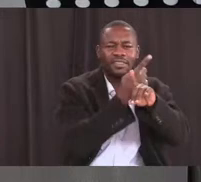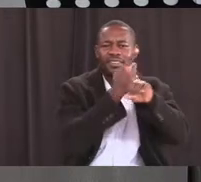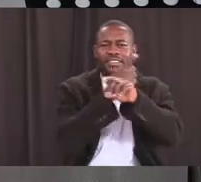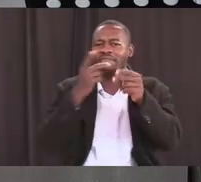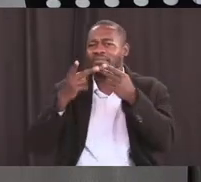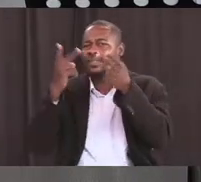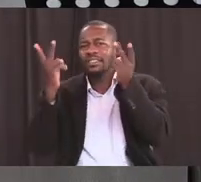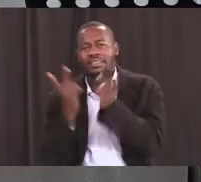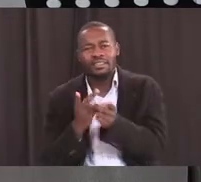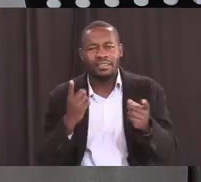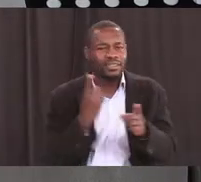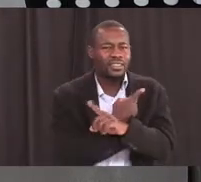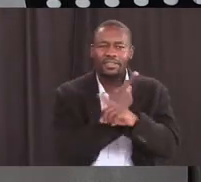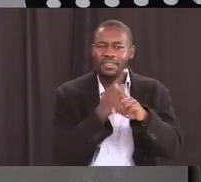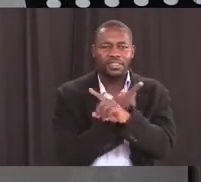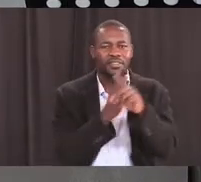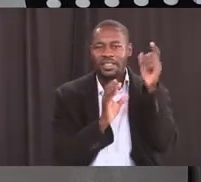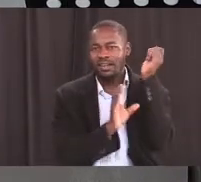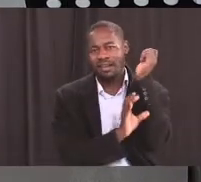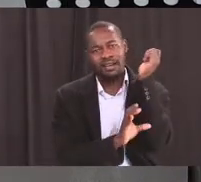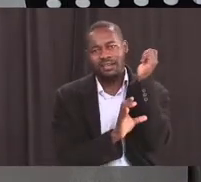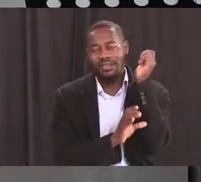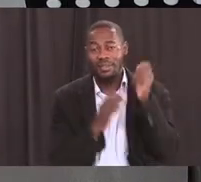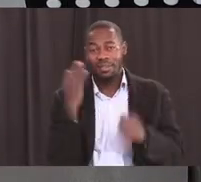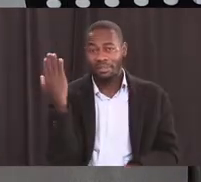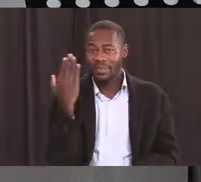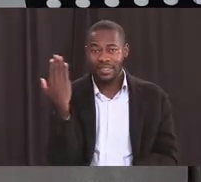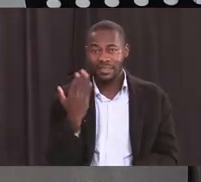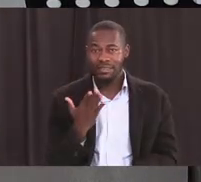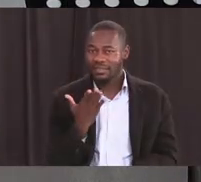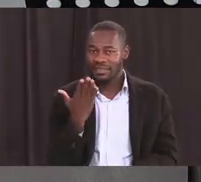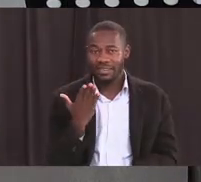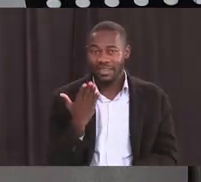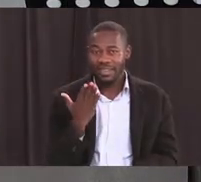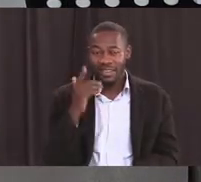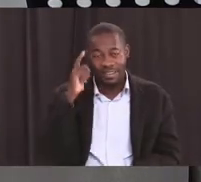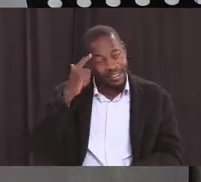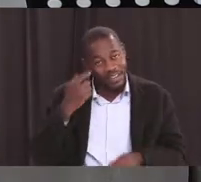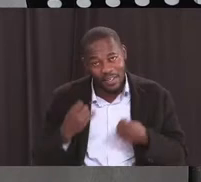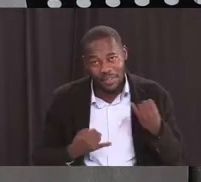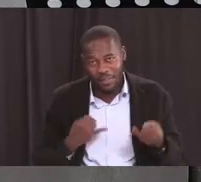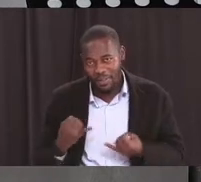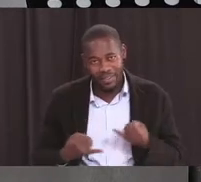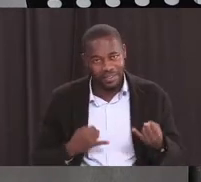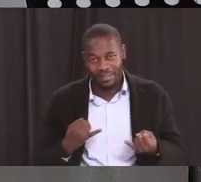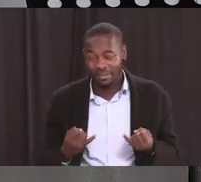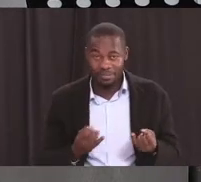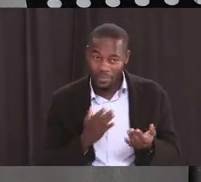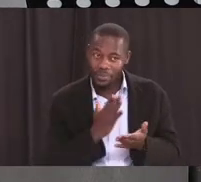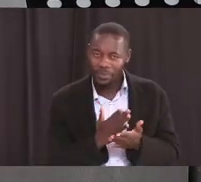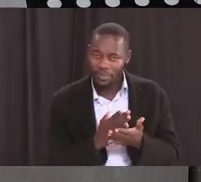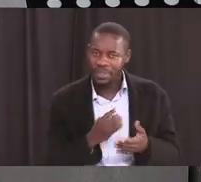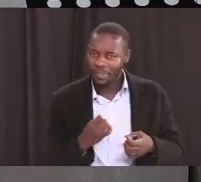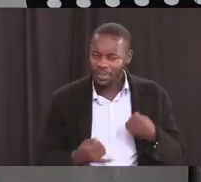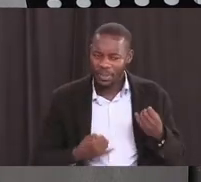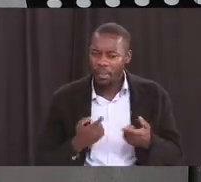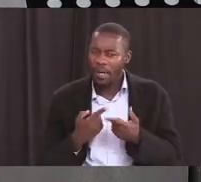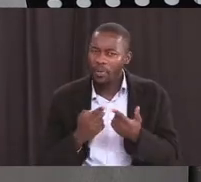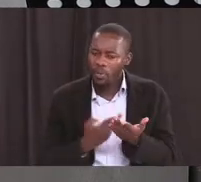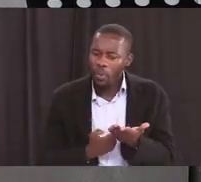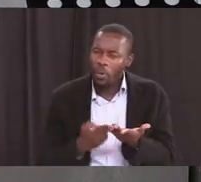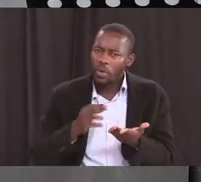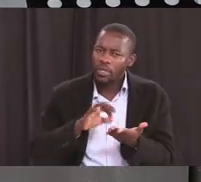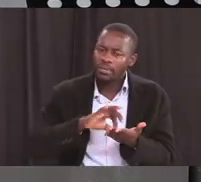happened. And the Bible doesn't really reveal how, But it says the Holy Spirit kept Paul and